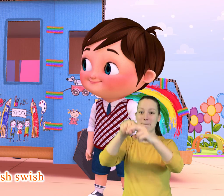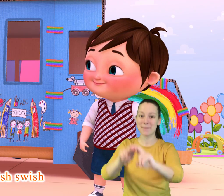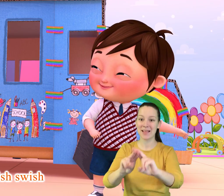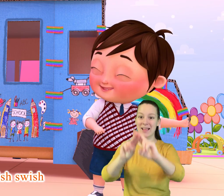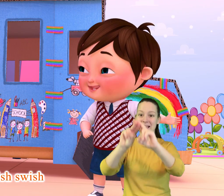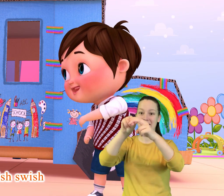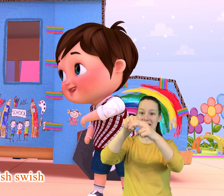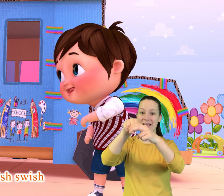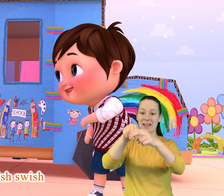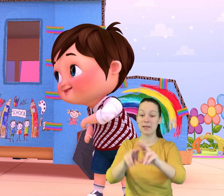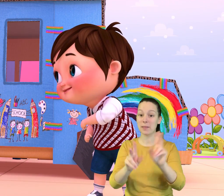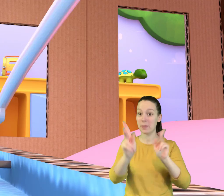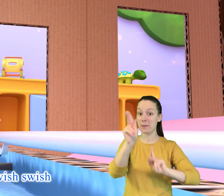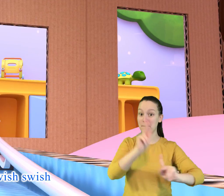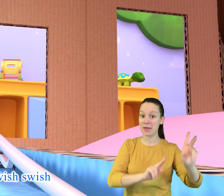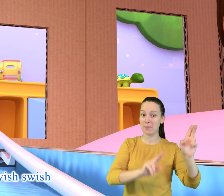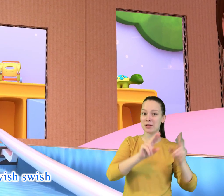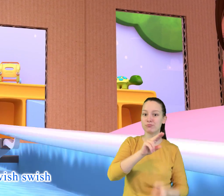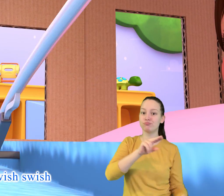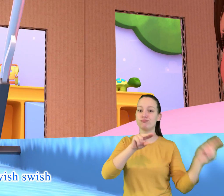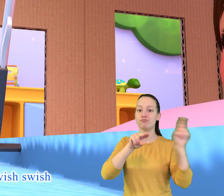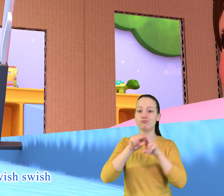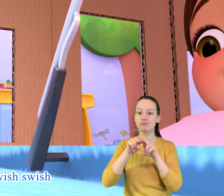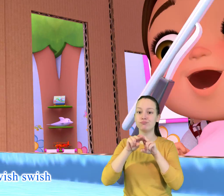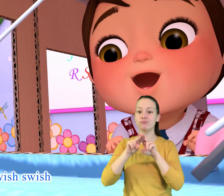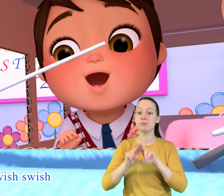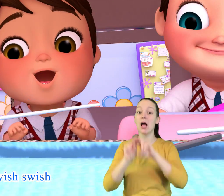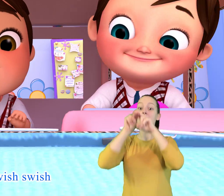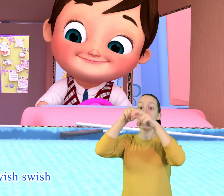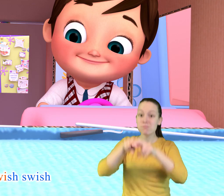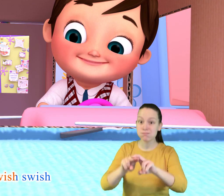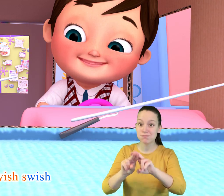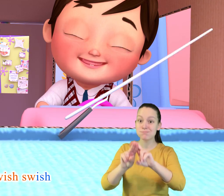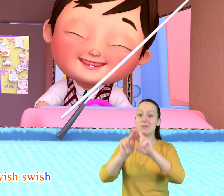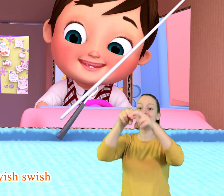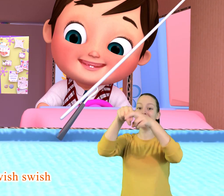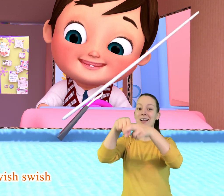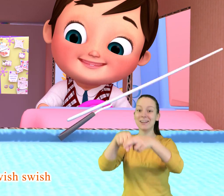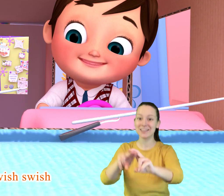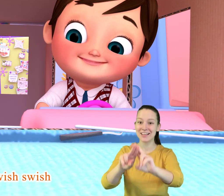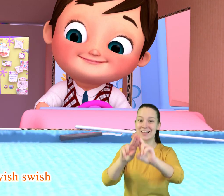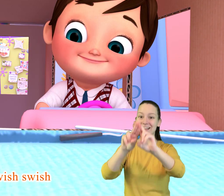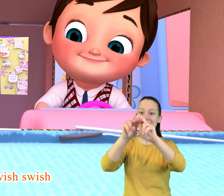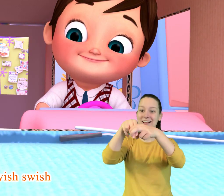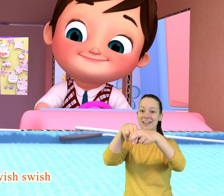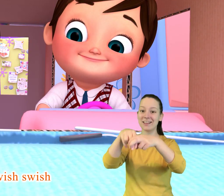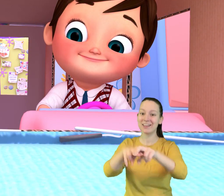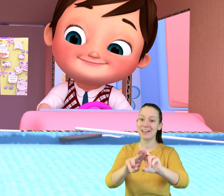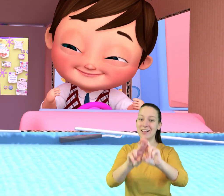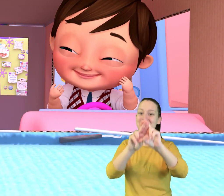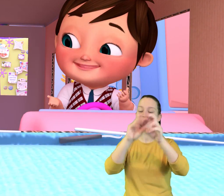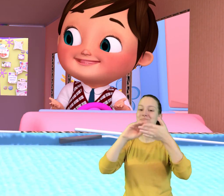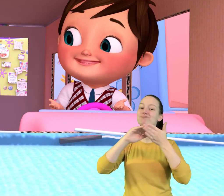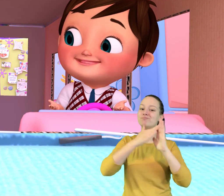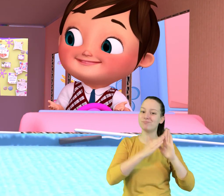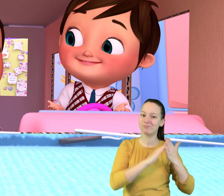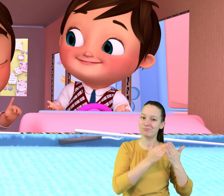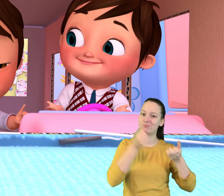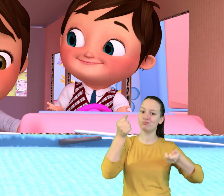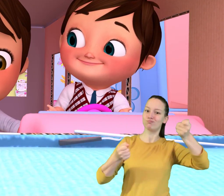Swish and swish the wipes on the bus go Swish and swish